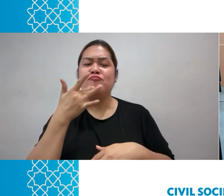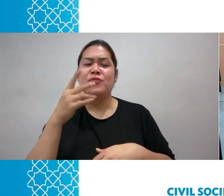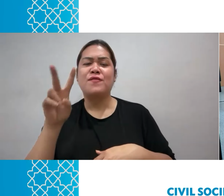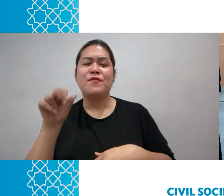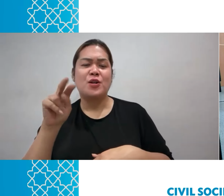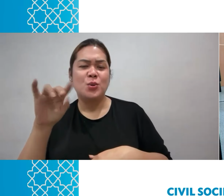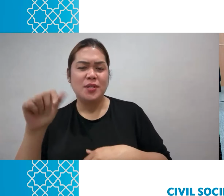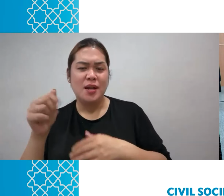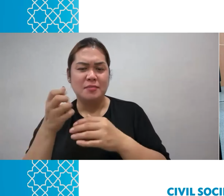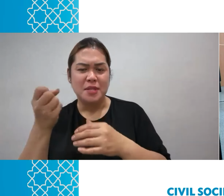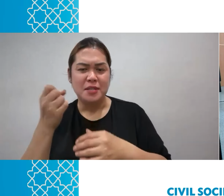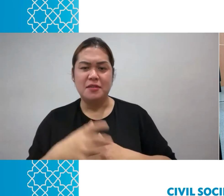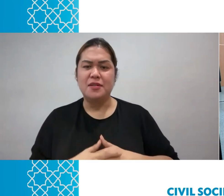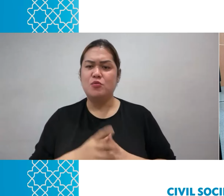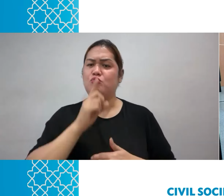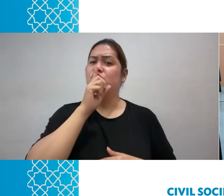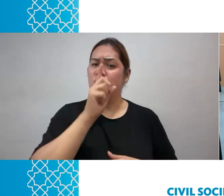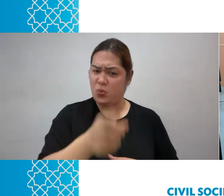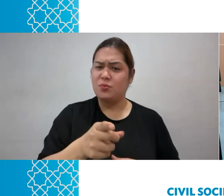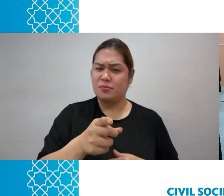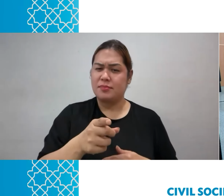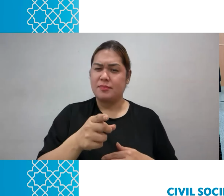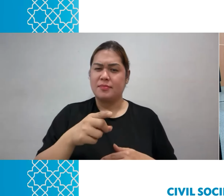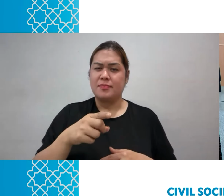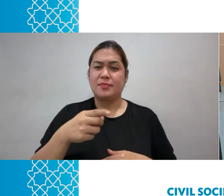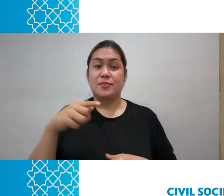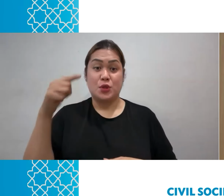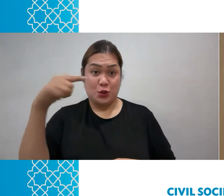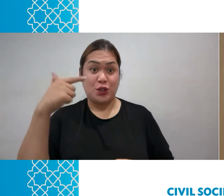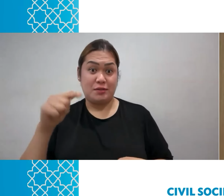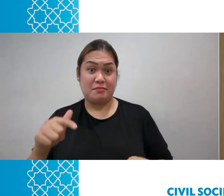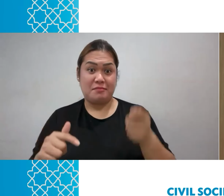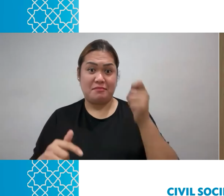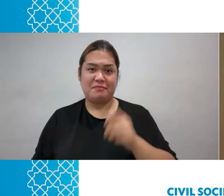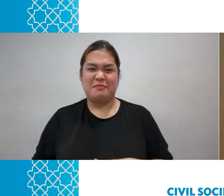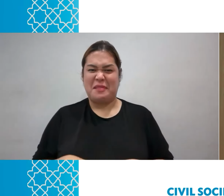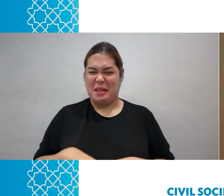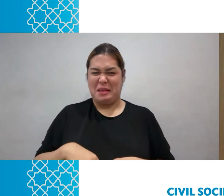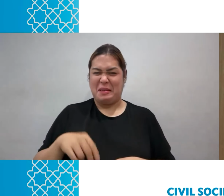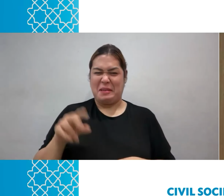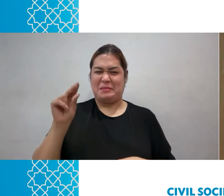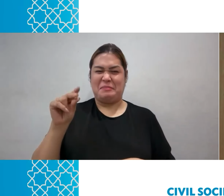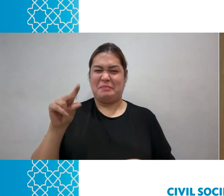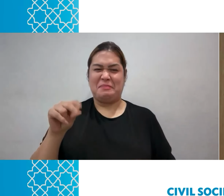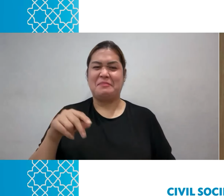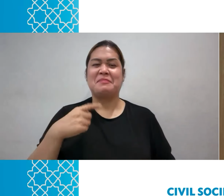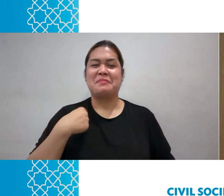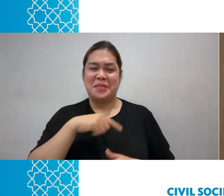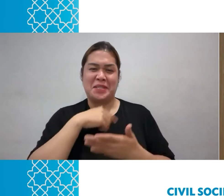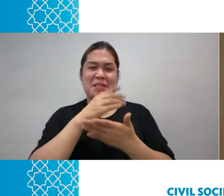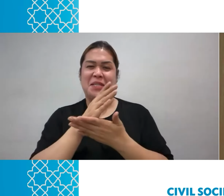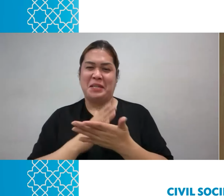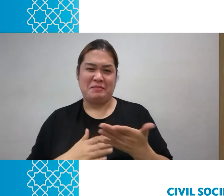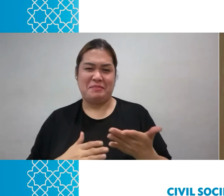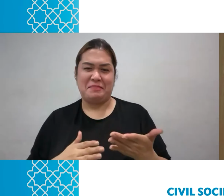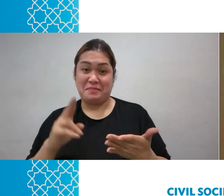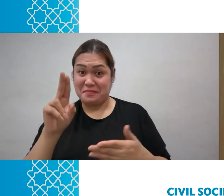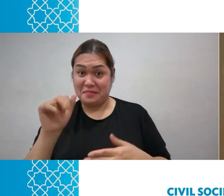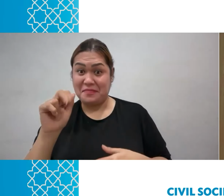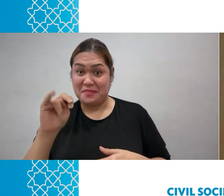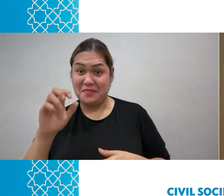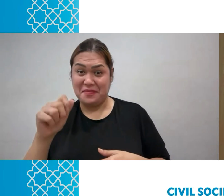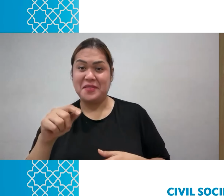up the green sign. No, we have some vanilla lovers in the room. Maybe someone is waiting for strawberry,